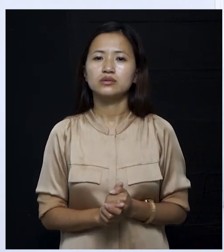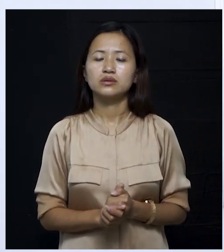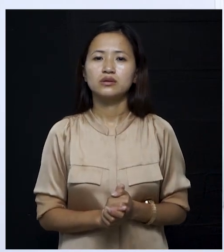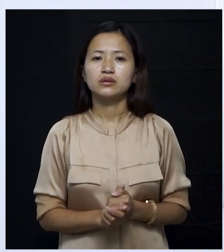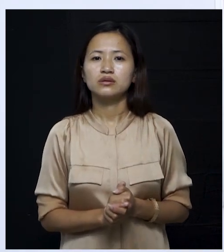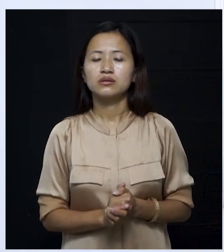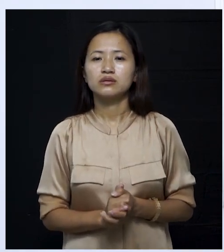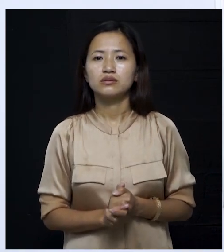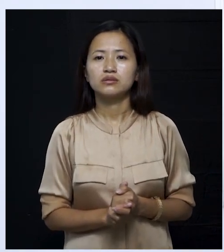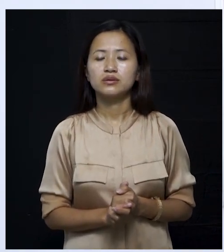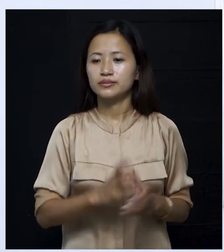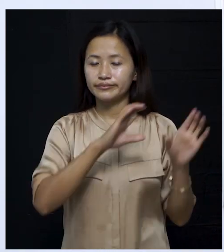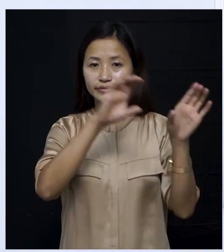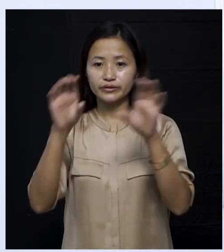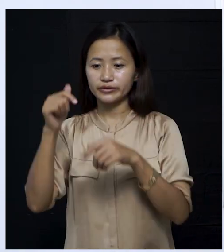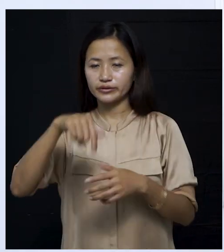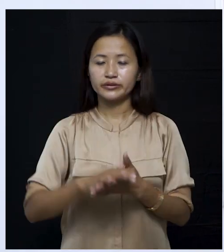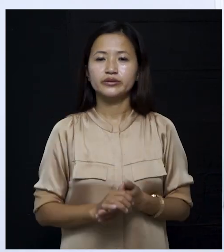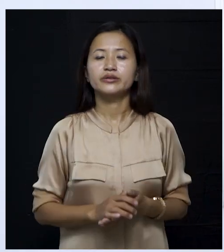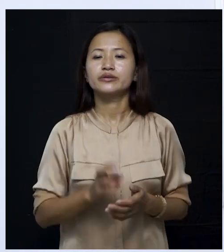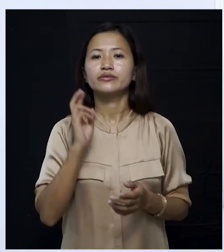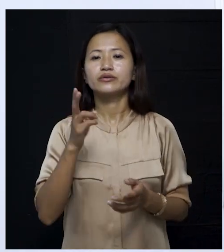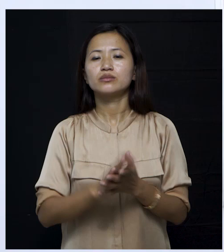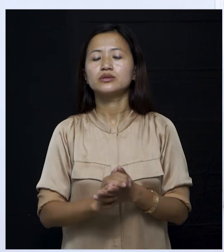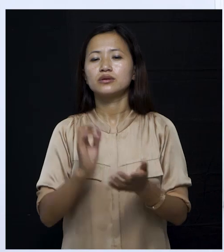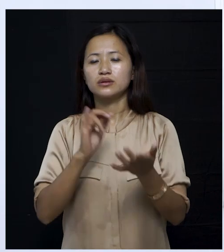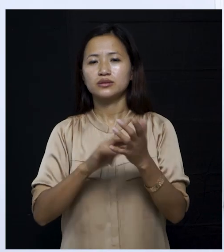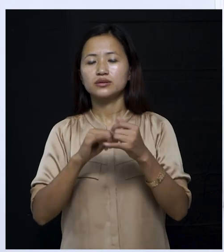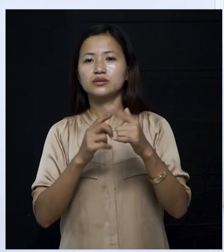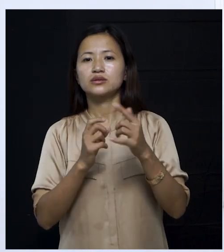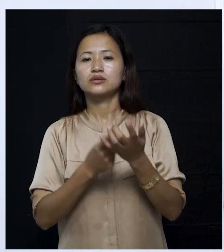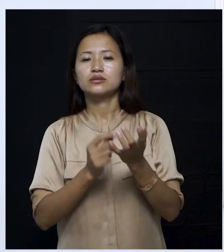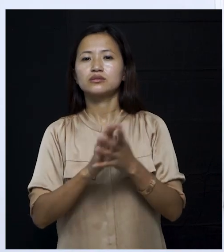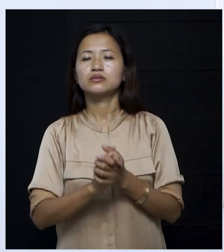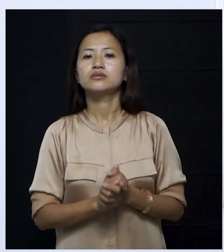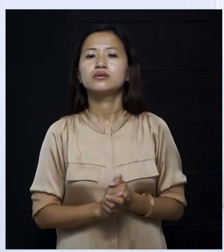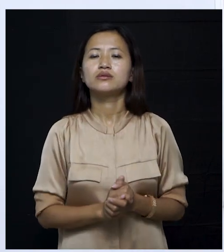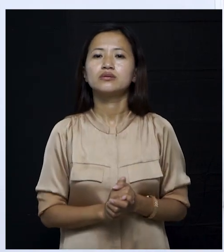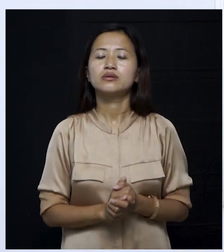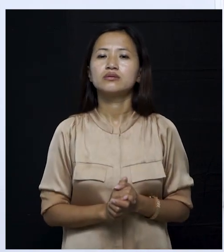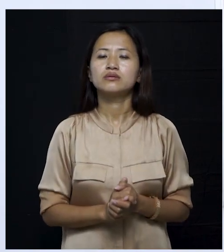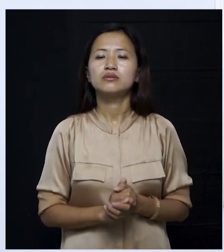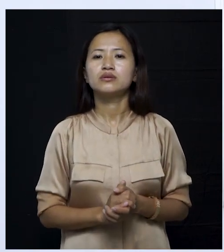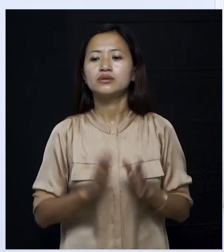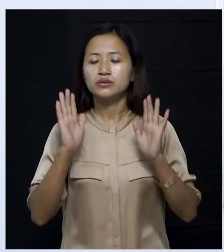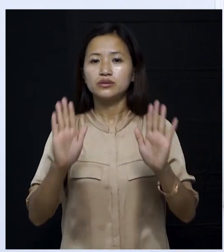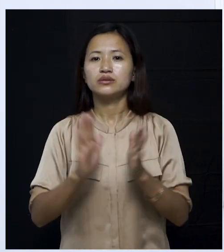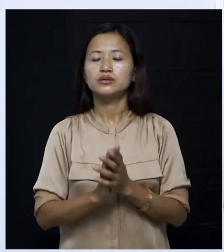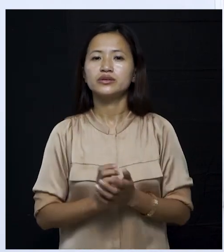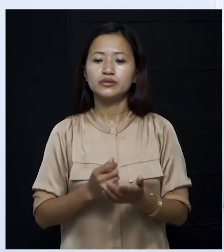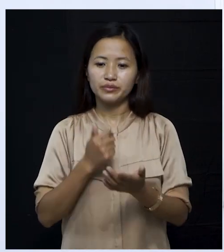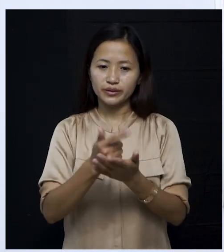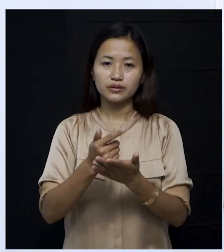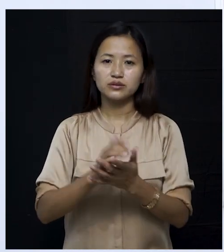Okay, and here regarding this informal institution, under this institution, we have bankers